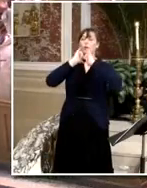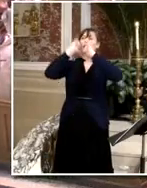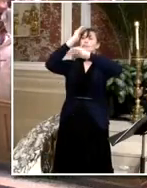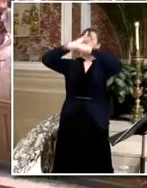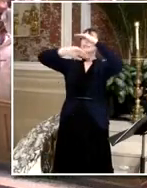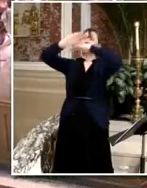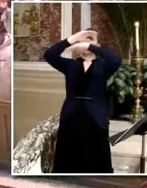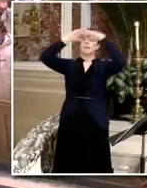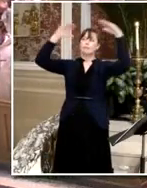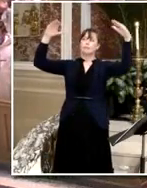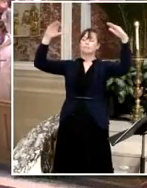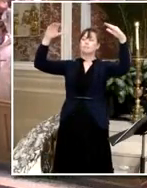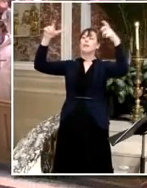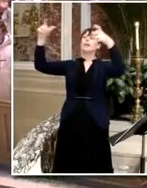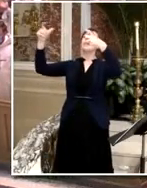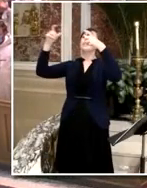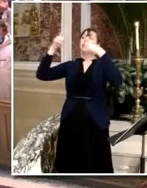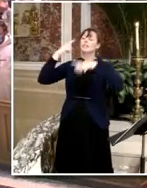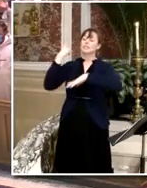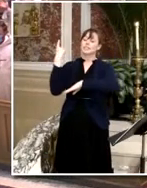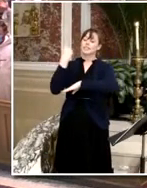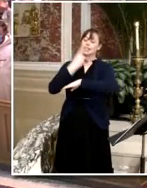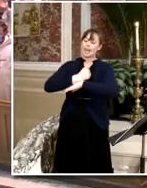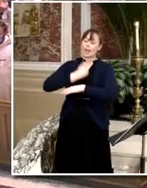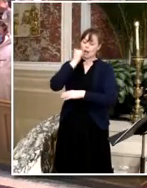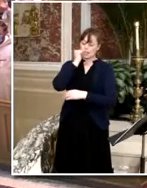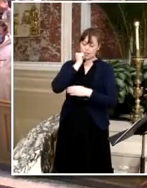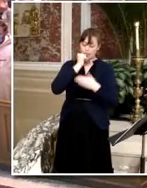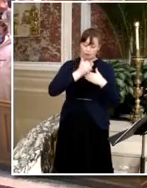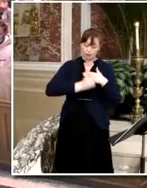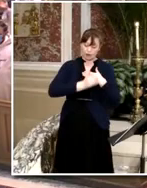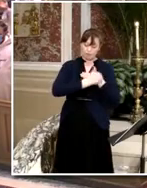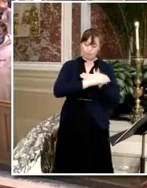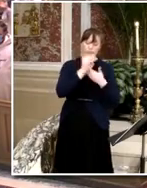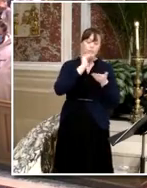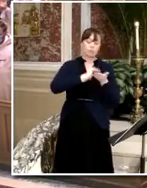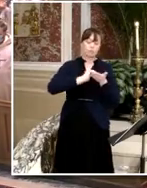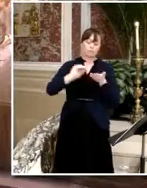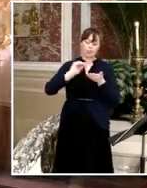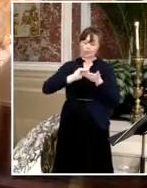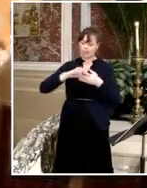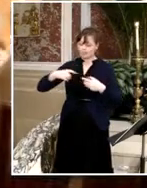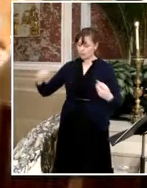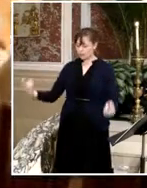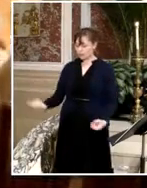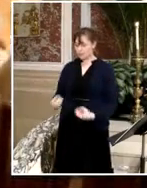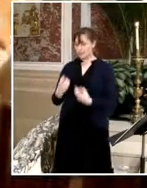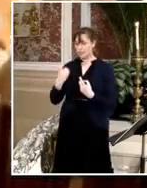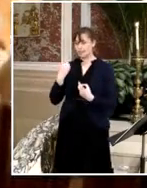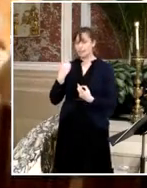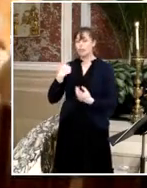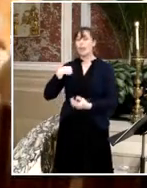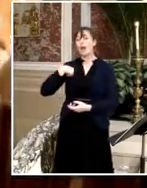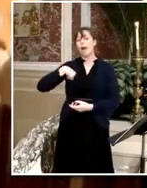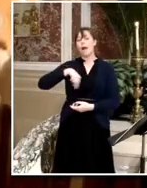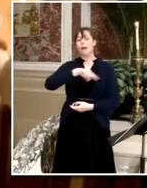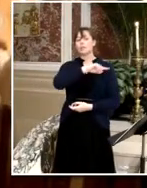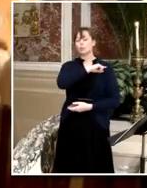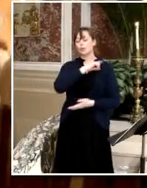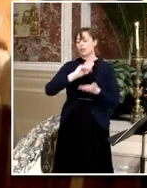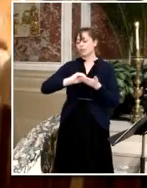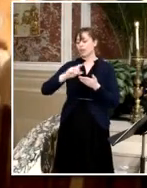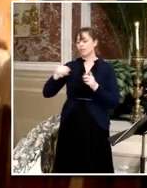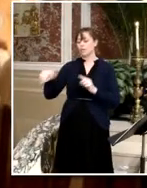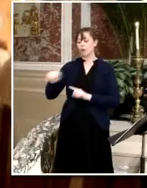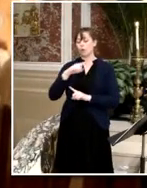earth as it is in heaven. Give us this day our daily bread, and forgive us our trespasses, as